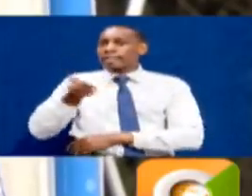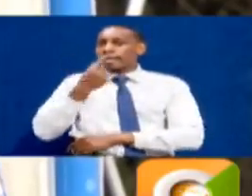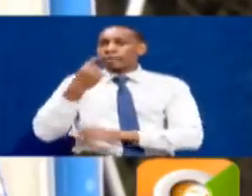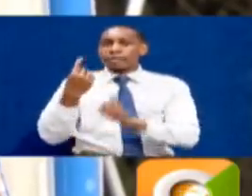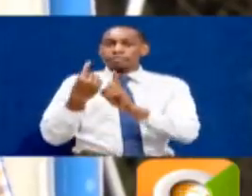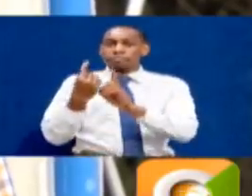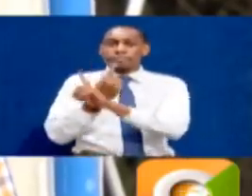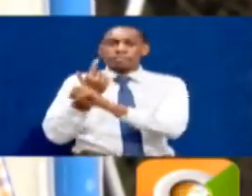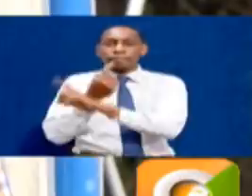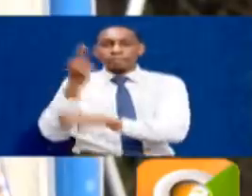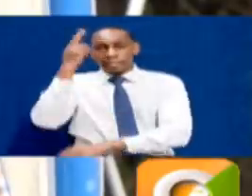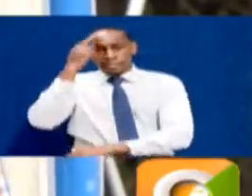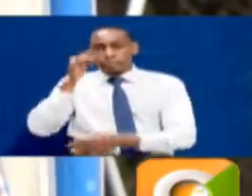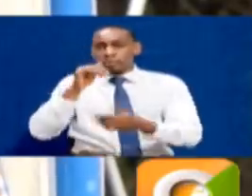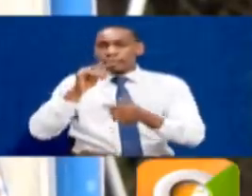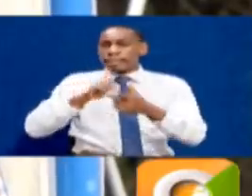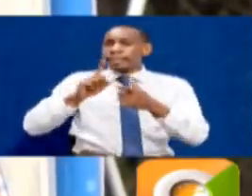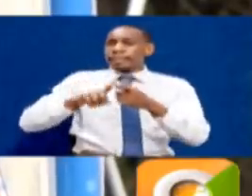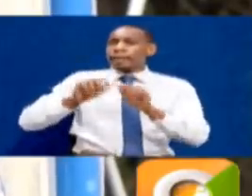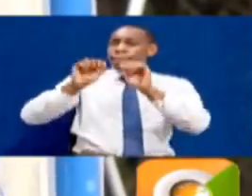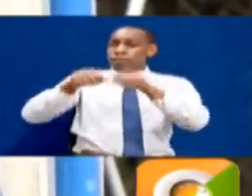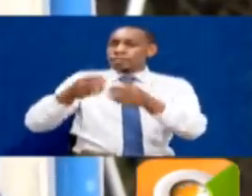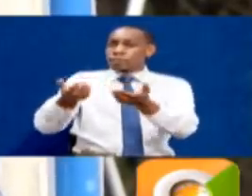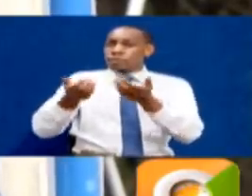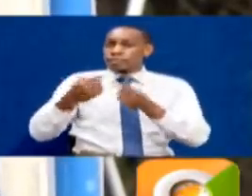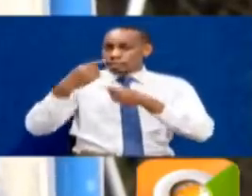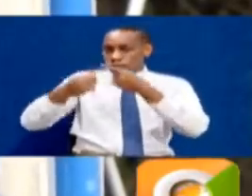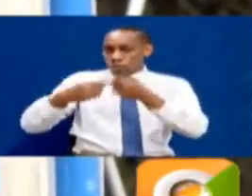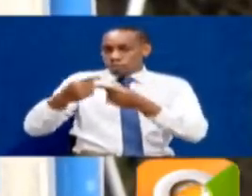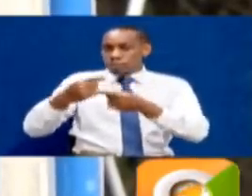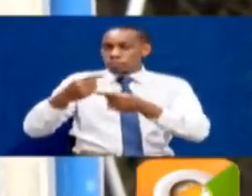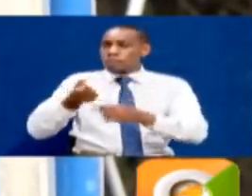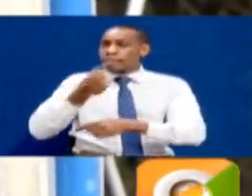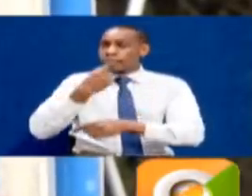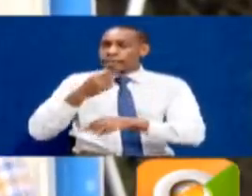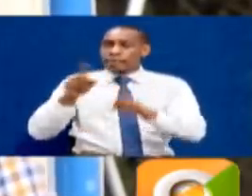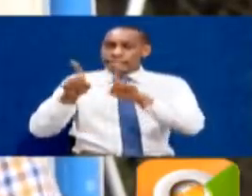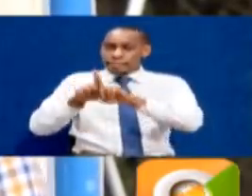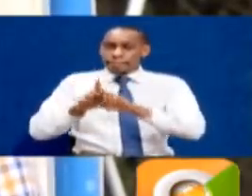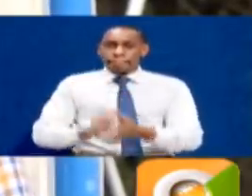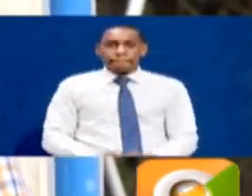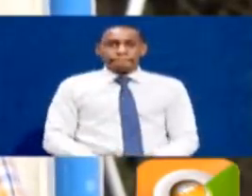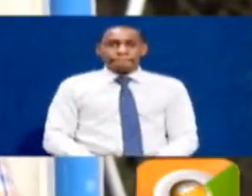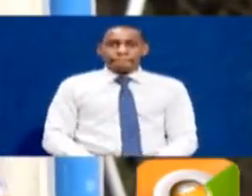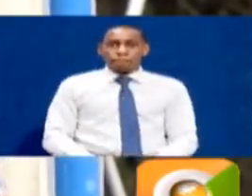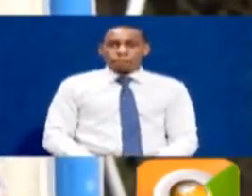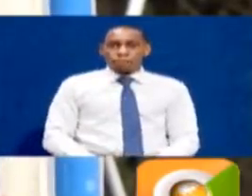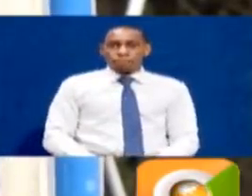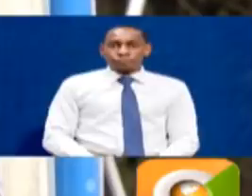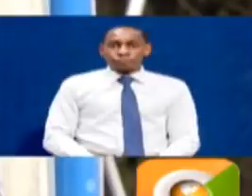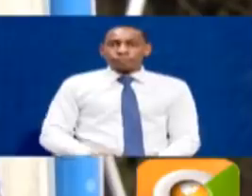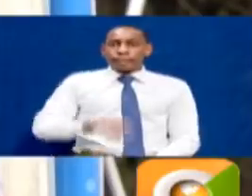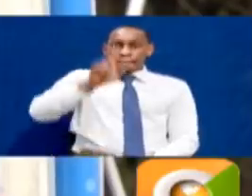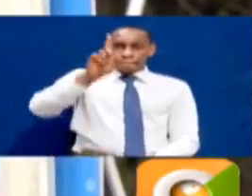any other reason, then you may need to continue to take those medications. You must also have a proper